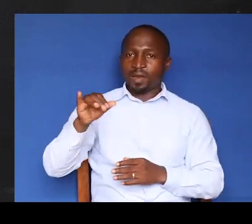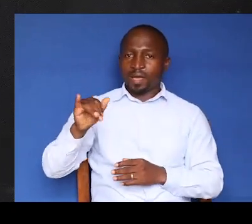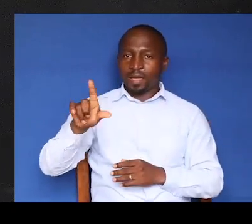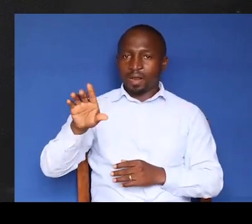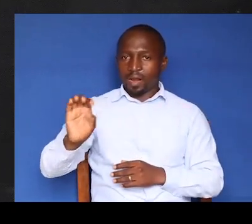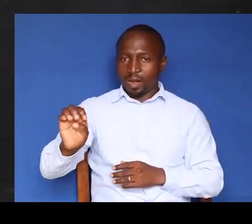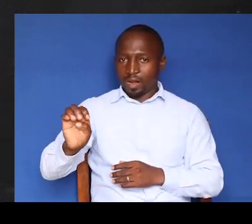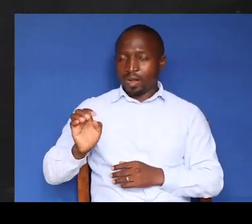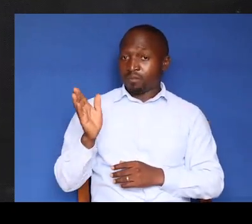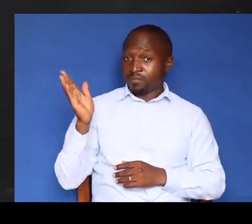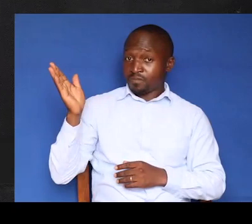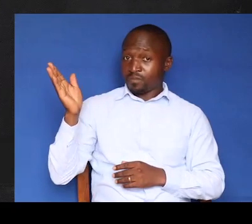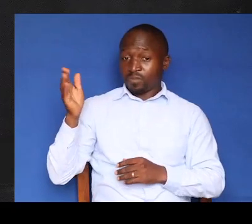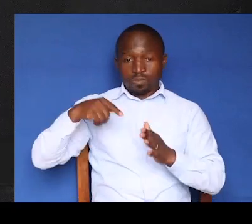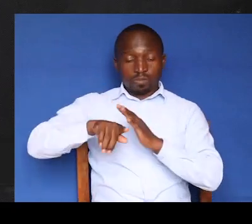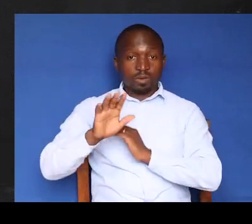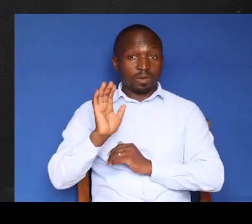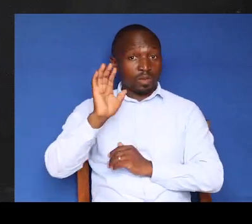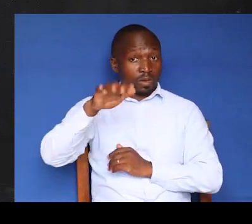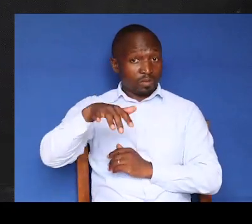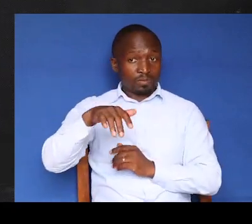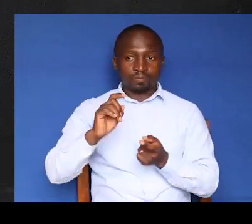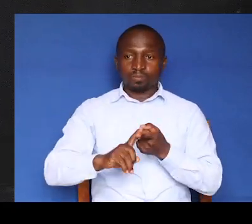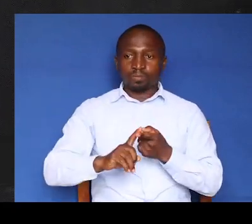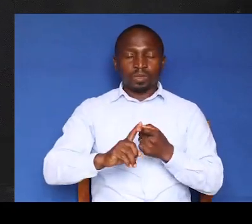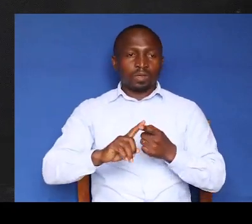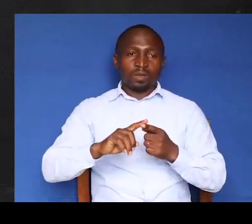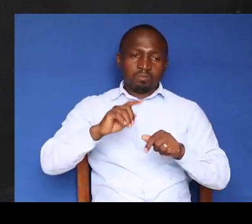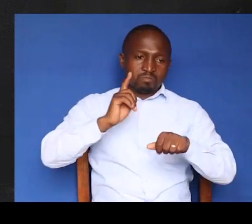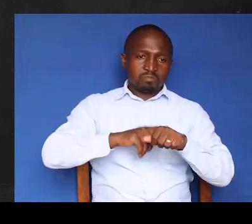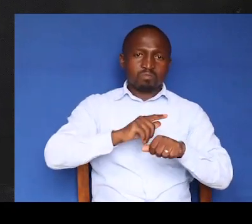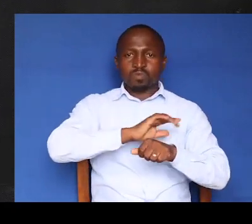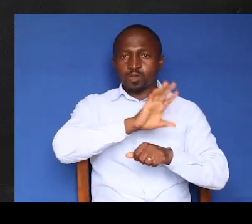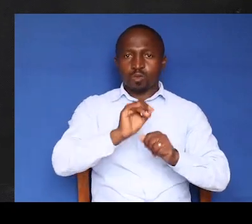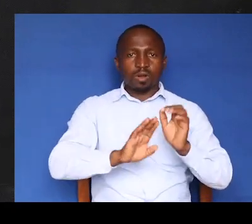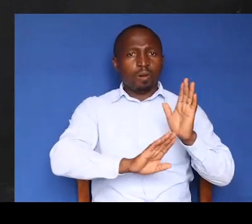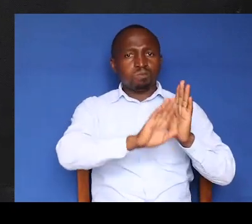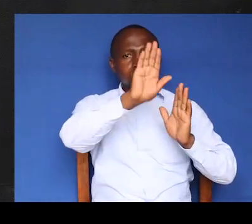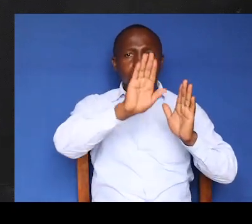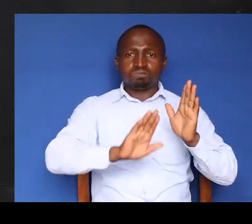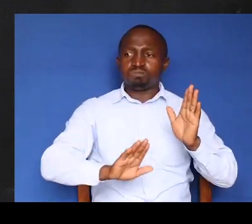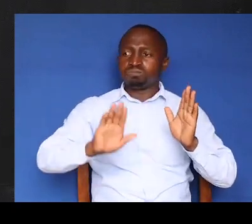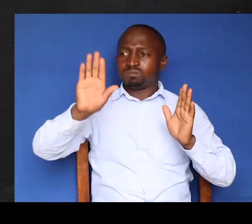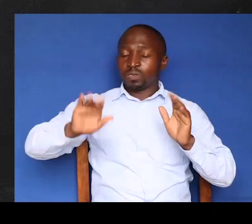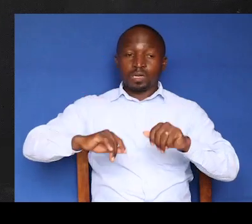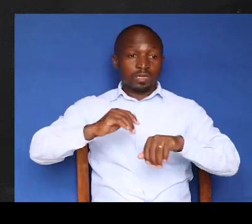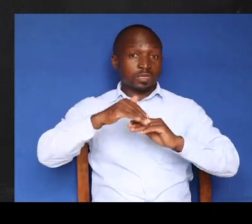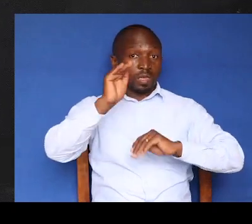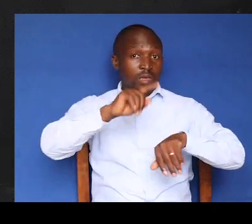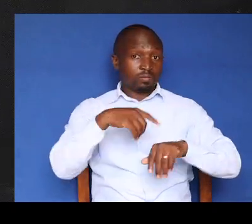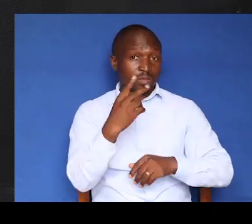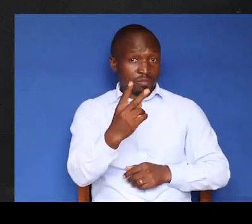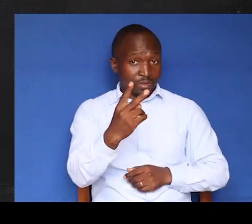in a year frequently fluctuate. They used to fluctuate more than twice,